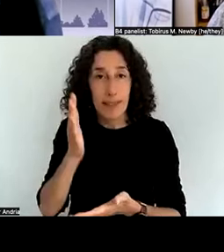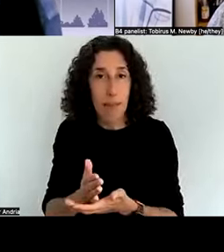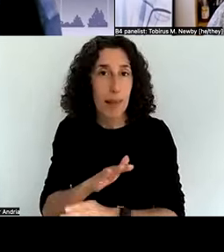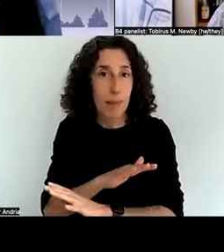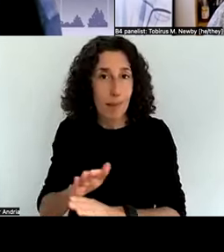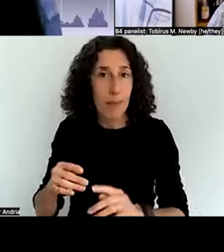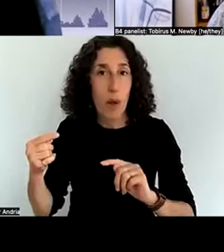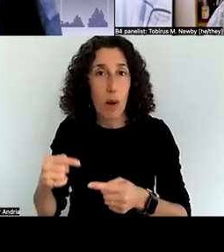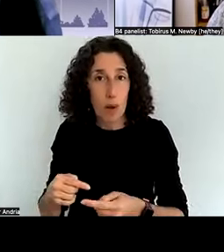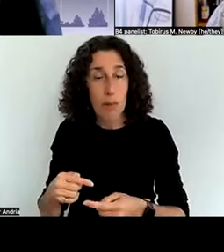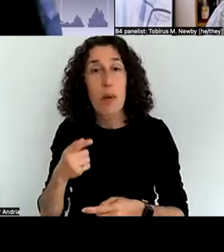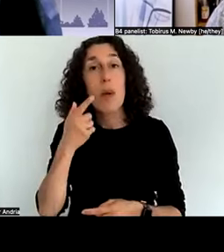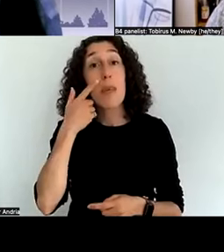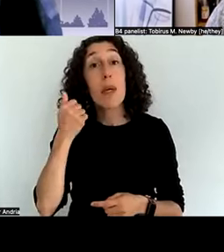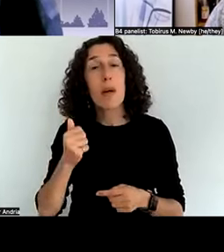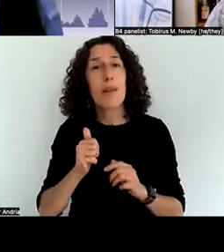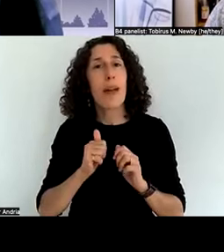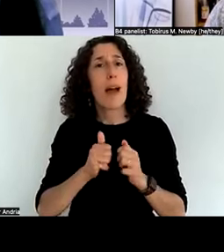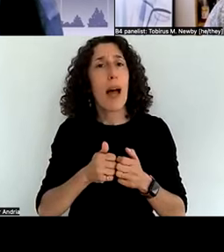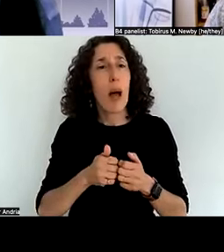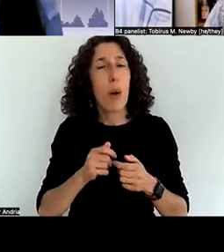cages or saddling them with such